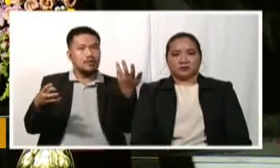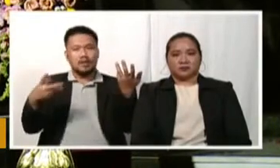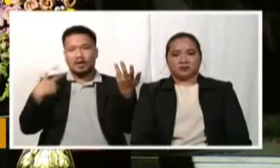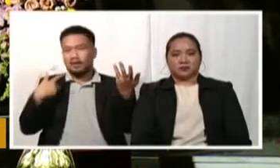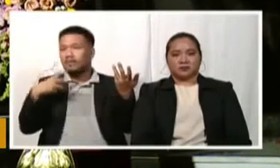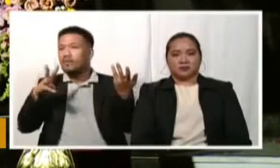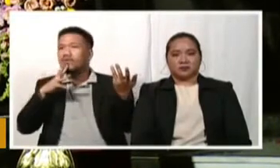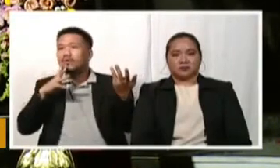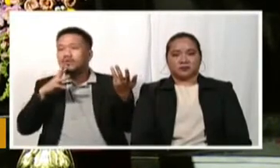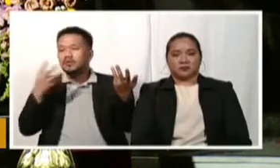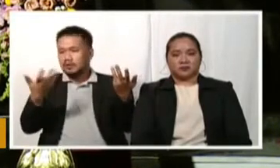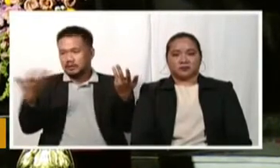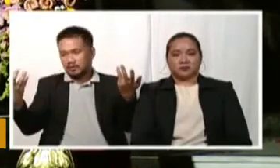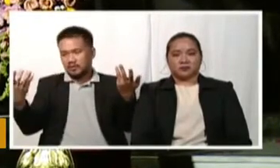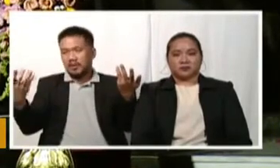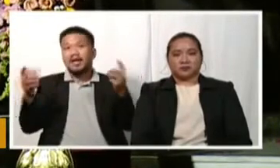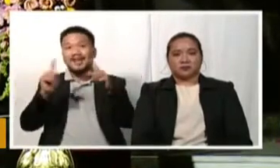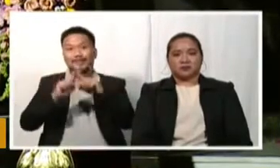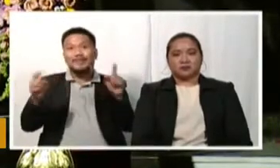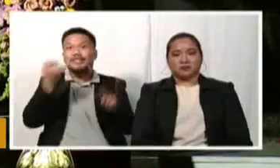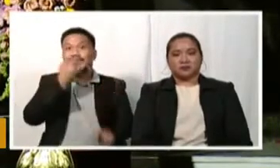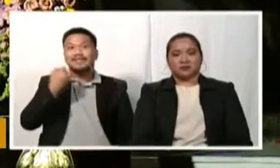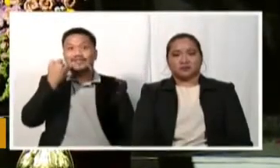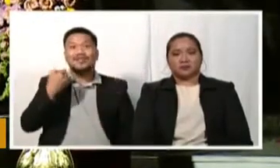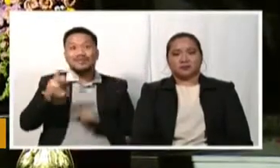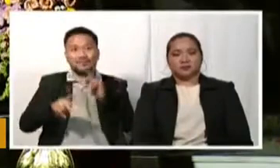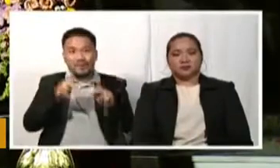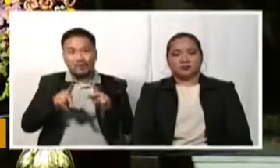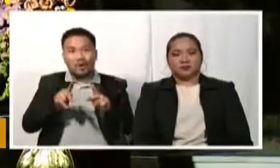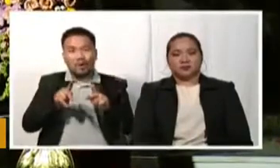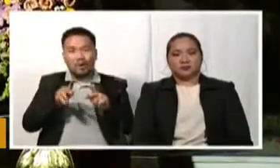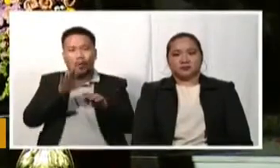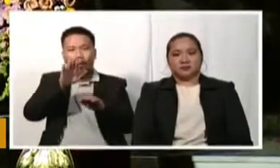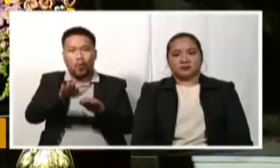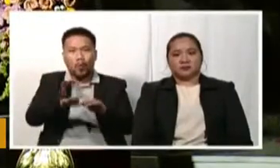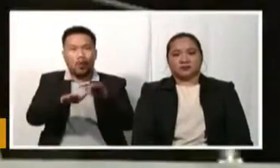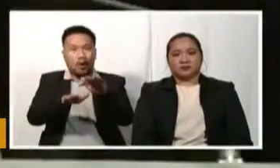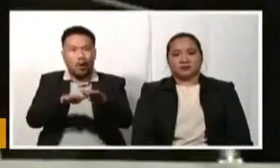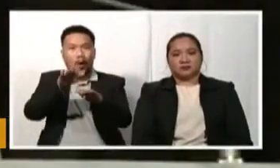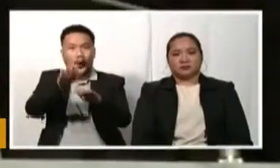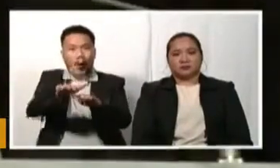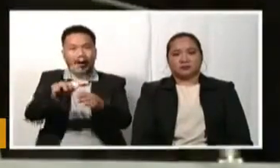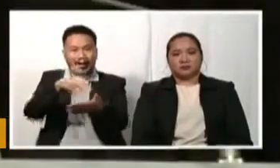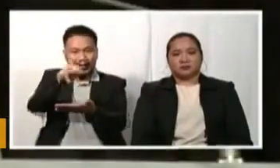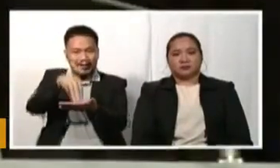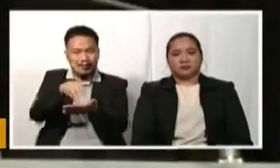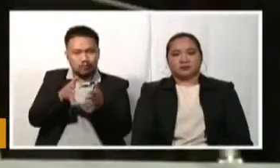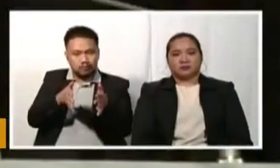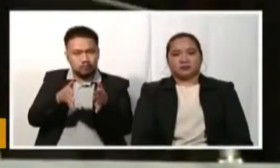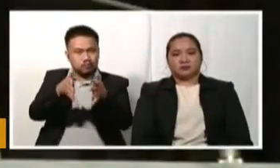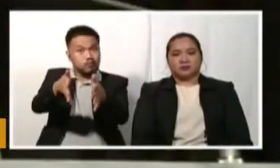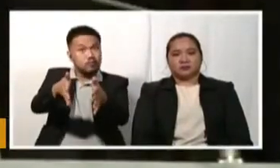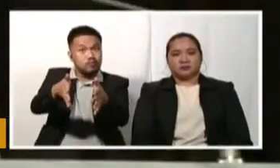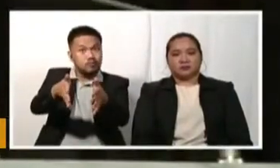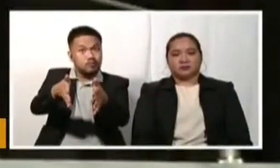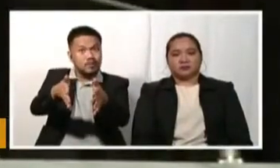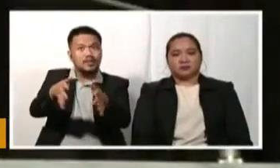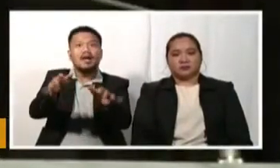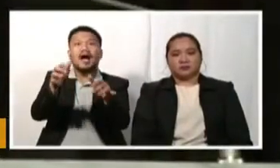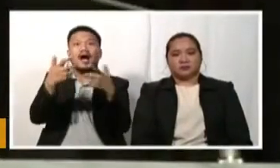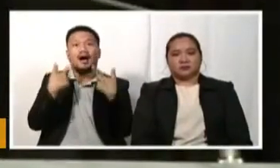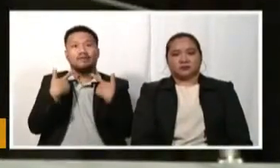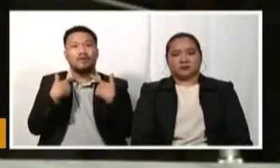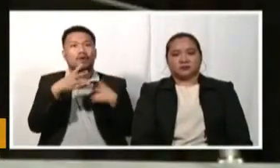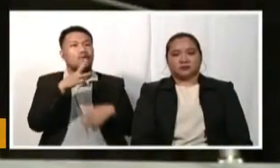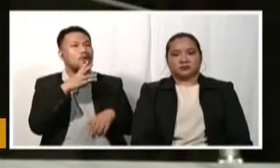Israelites marched into the midst of the sea on dry land, with the water like a wall to their